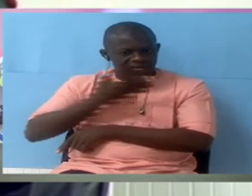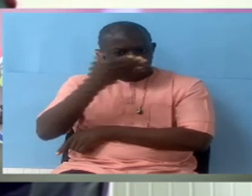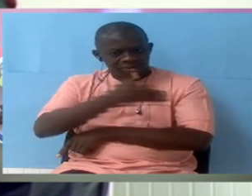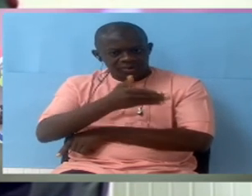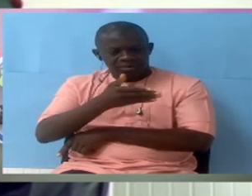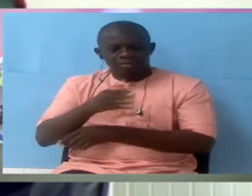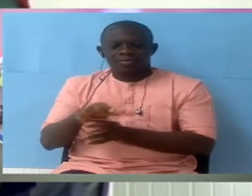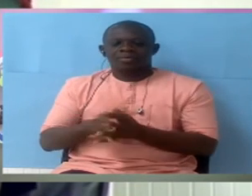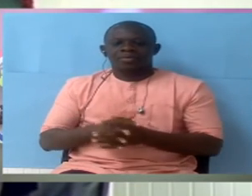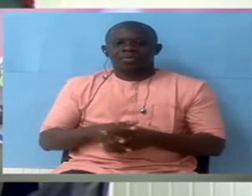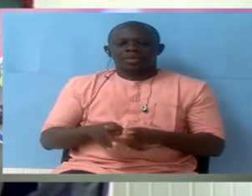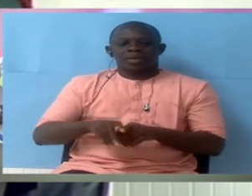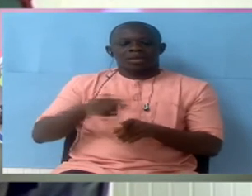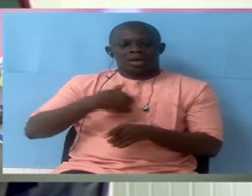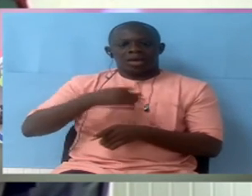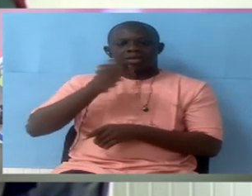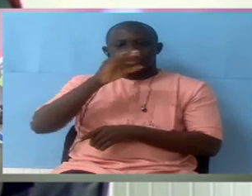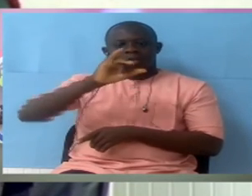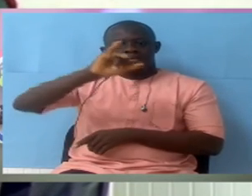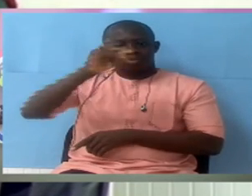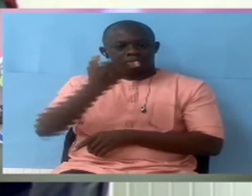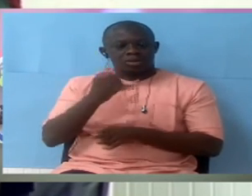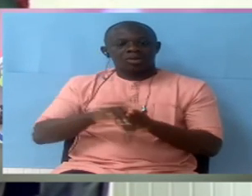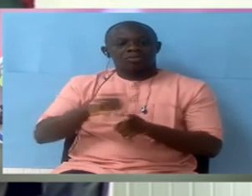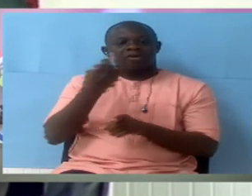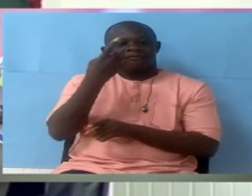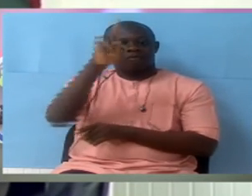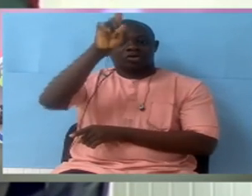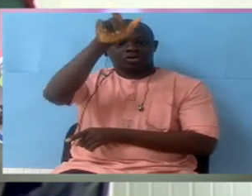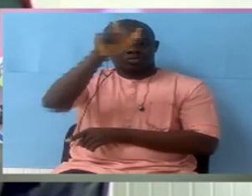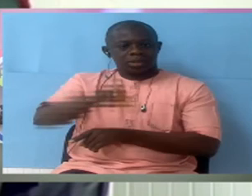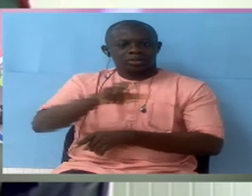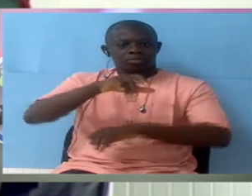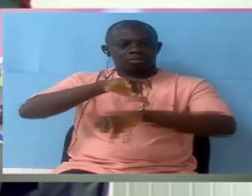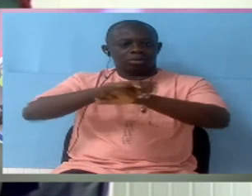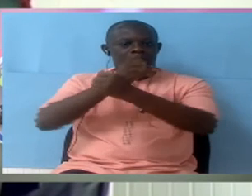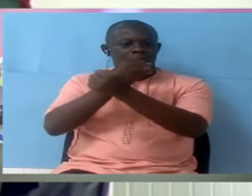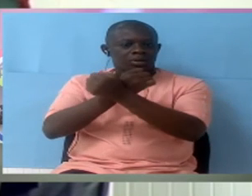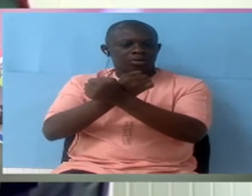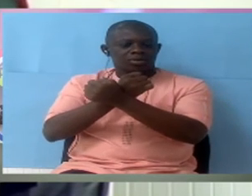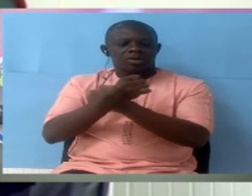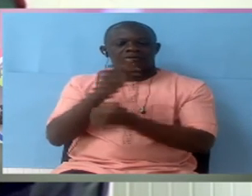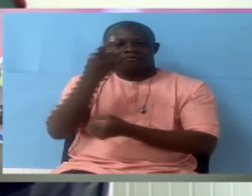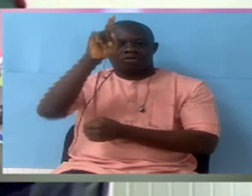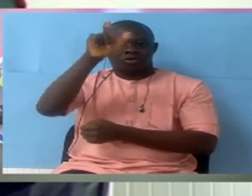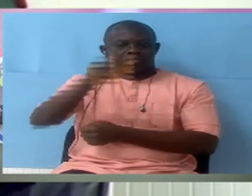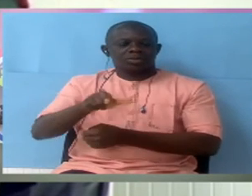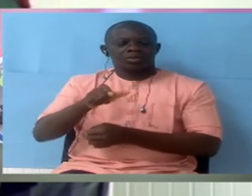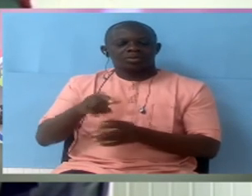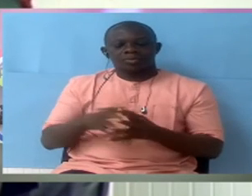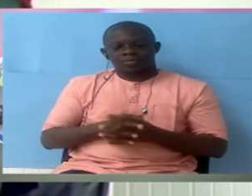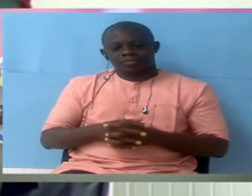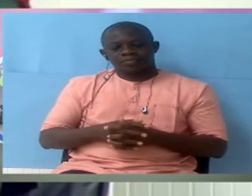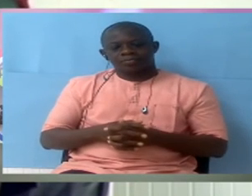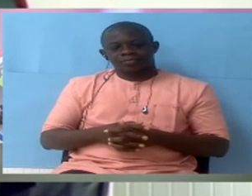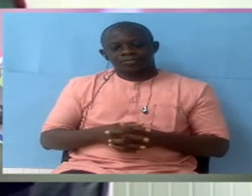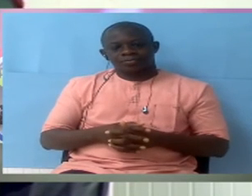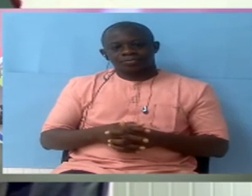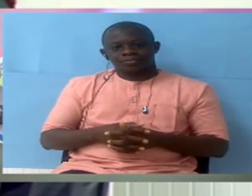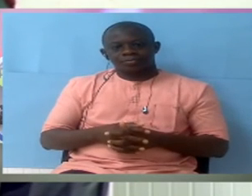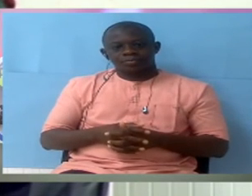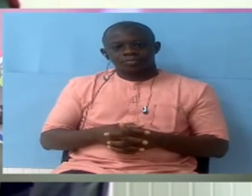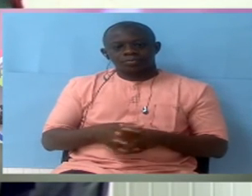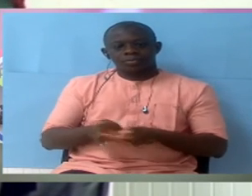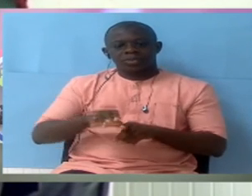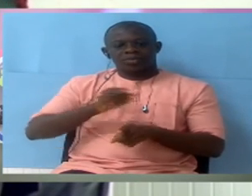yang fi. I say I'm the first person to be arrested. Mané ko man de man lañ jëk arrest. So